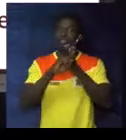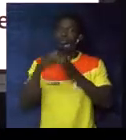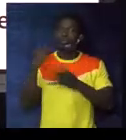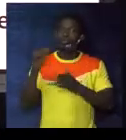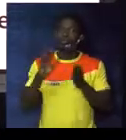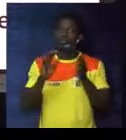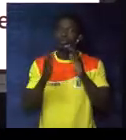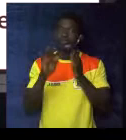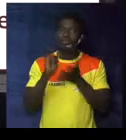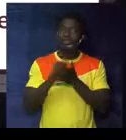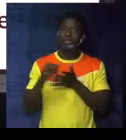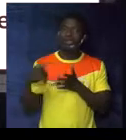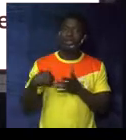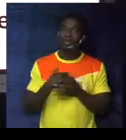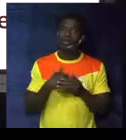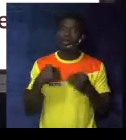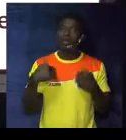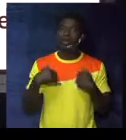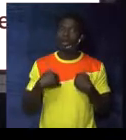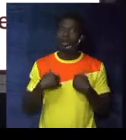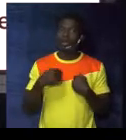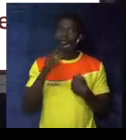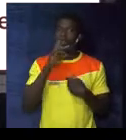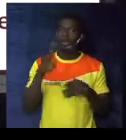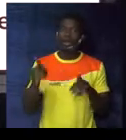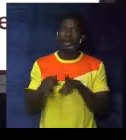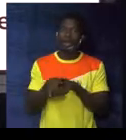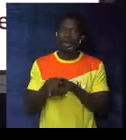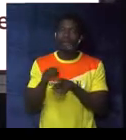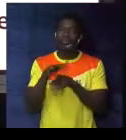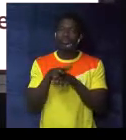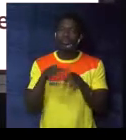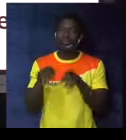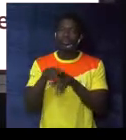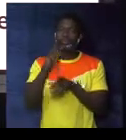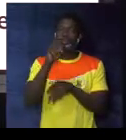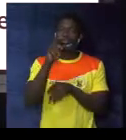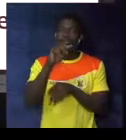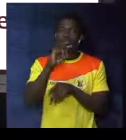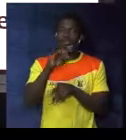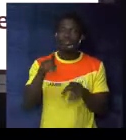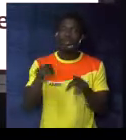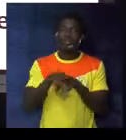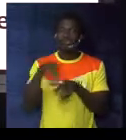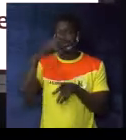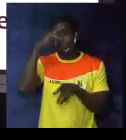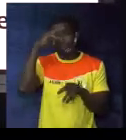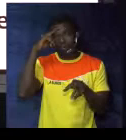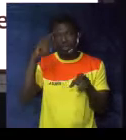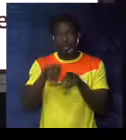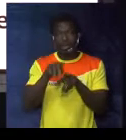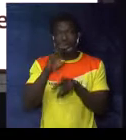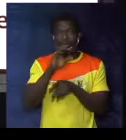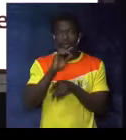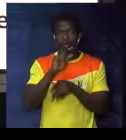of the similes that we have are as slow as a snail, as black as